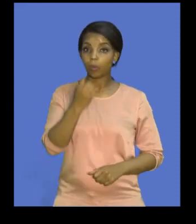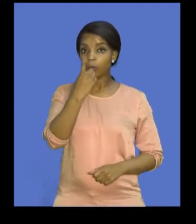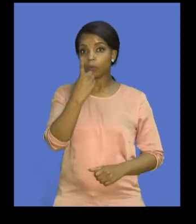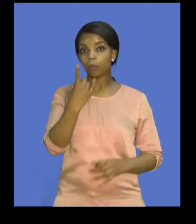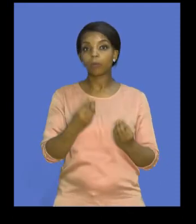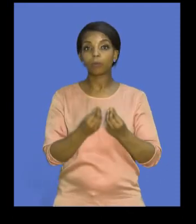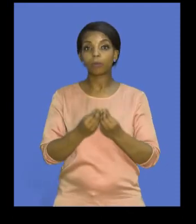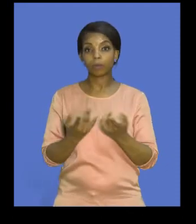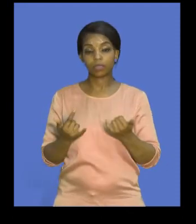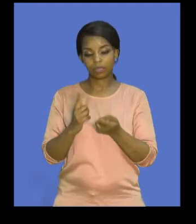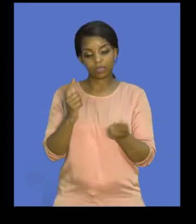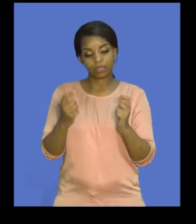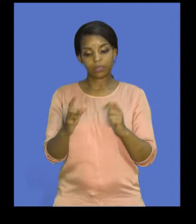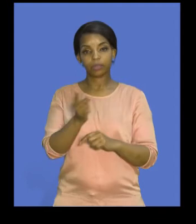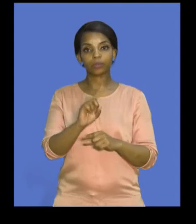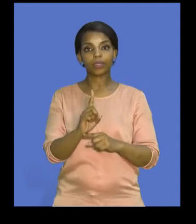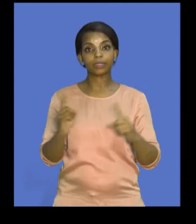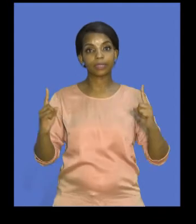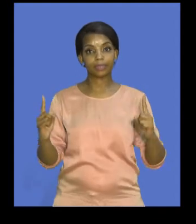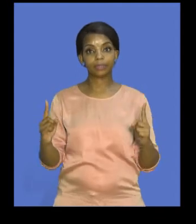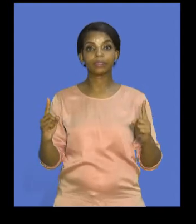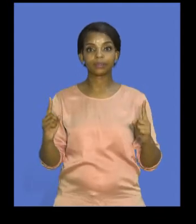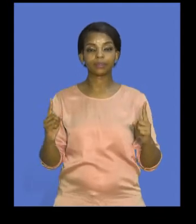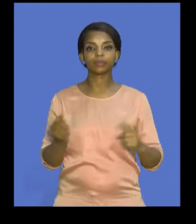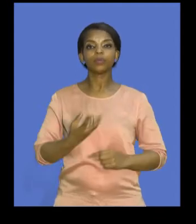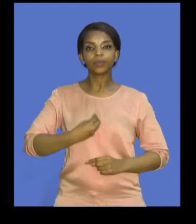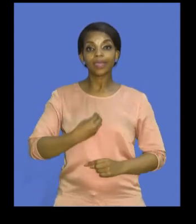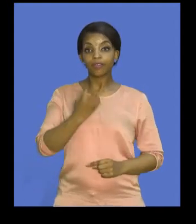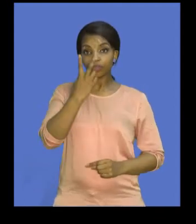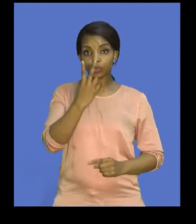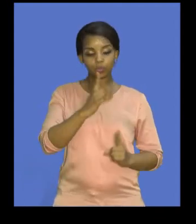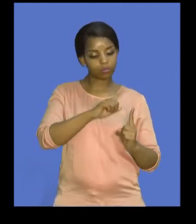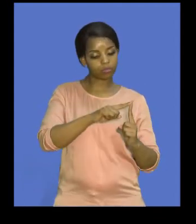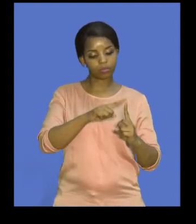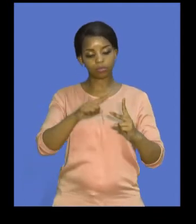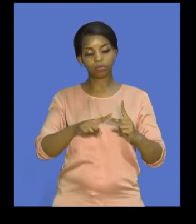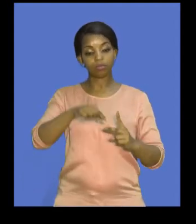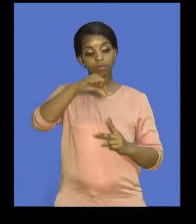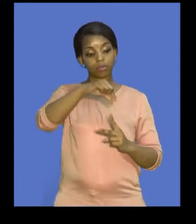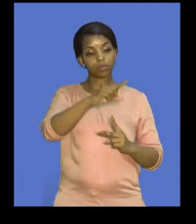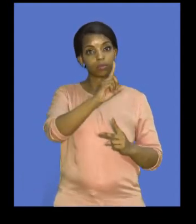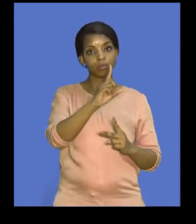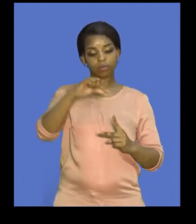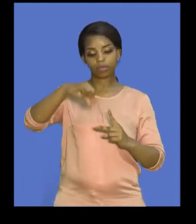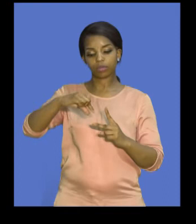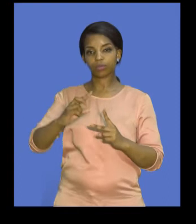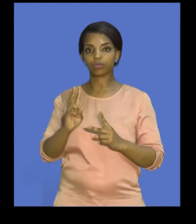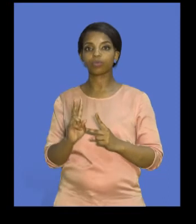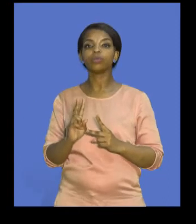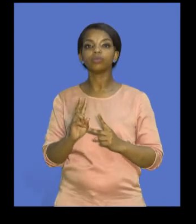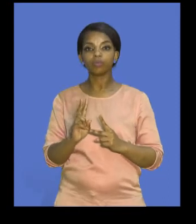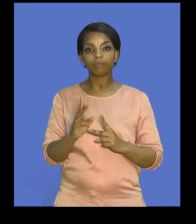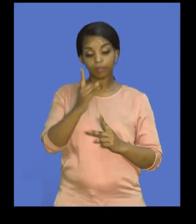we've got 2 point charges, Q1 and Q2. Each of magnitude, Q1 is -1,